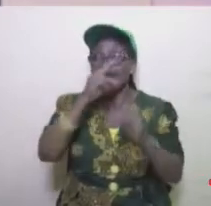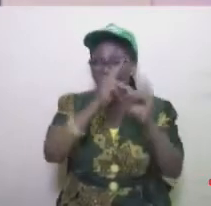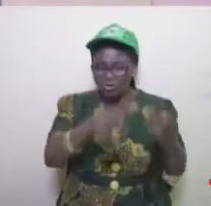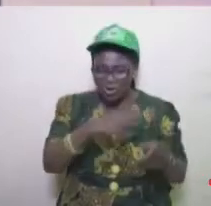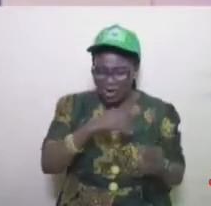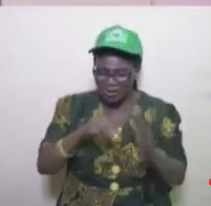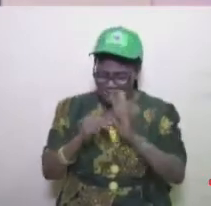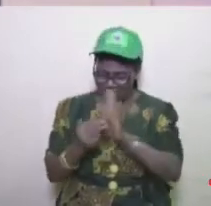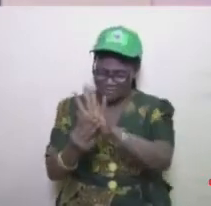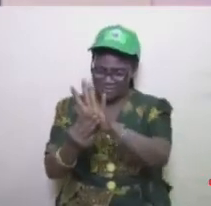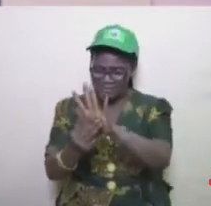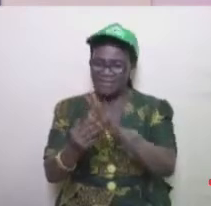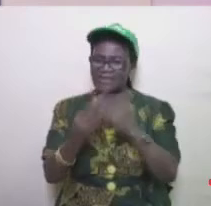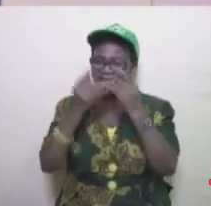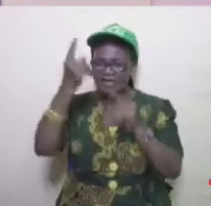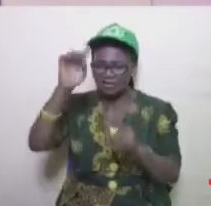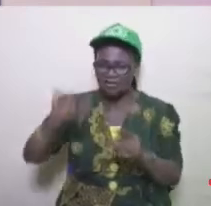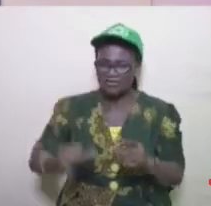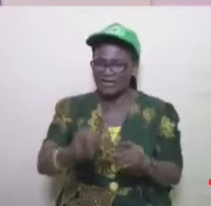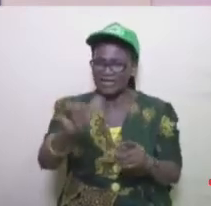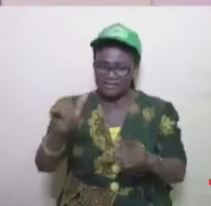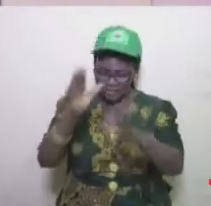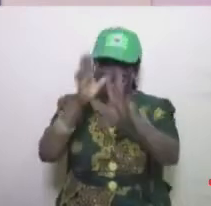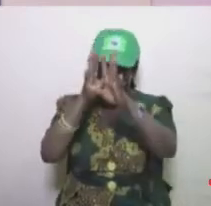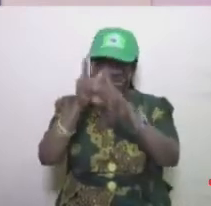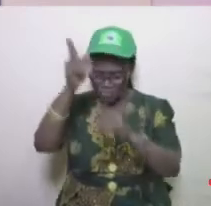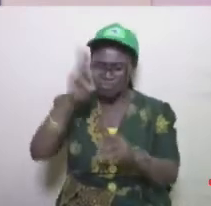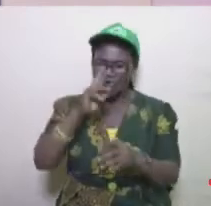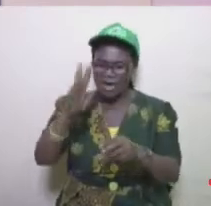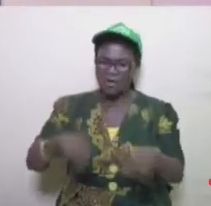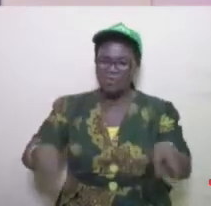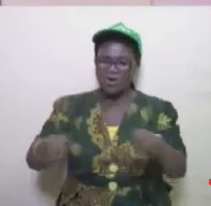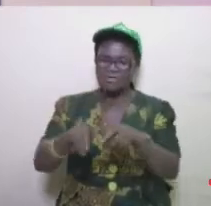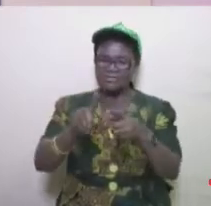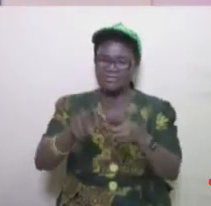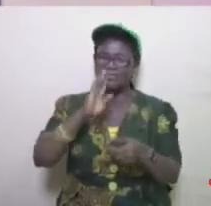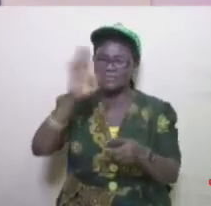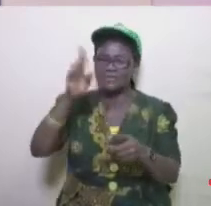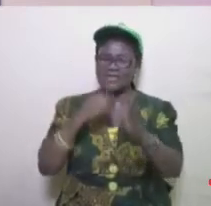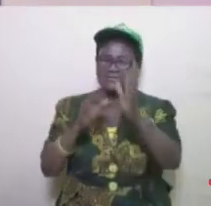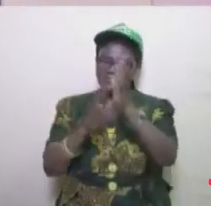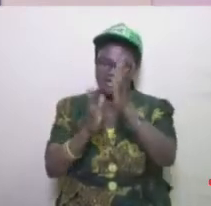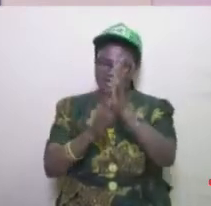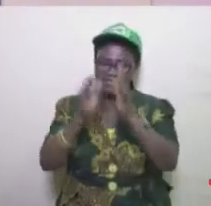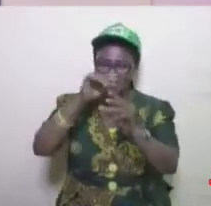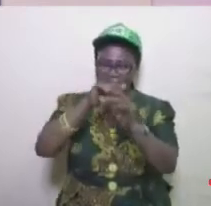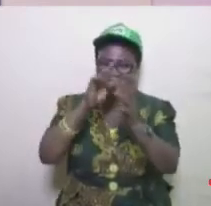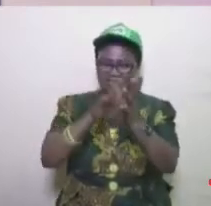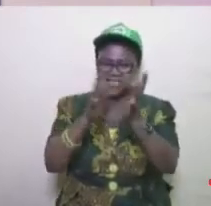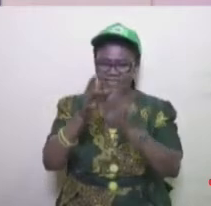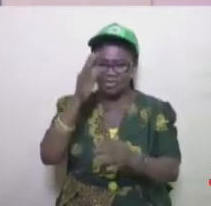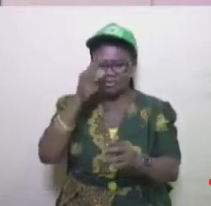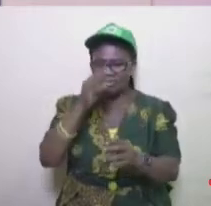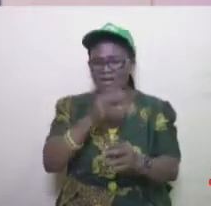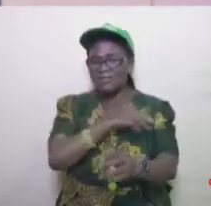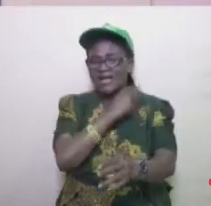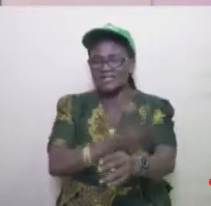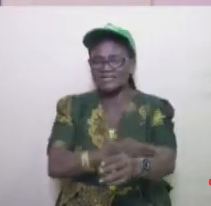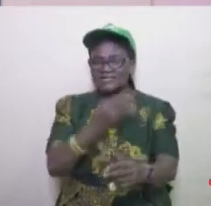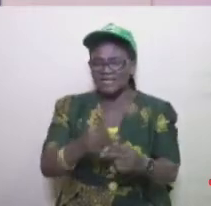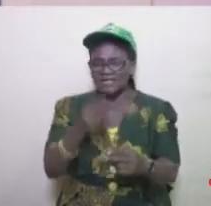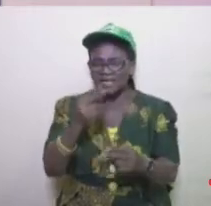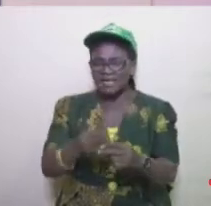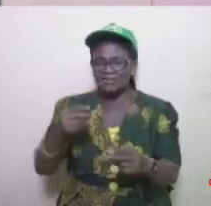you, eternal Father. You are worthy to be praised. You are worthy to be honored. In Jesus' mighty